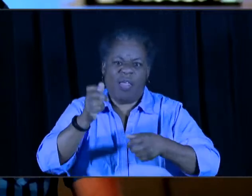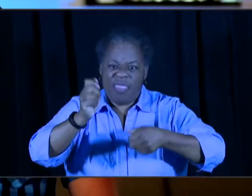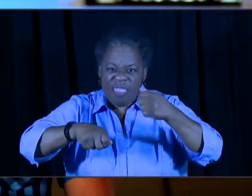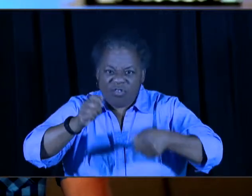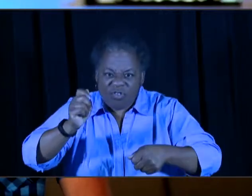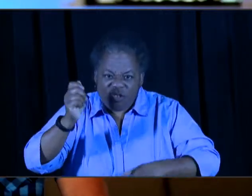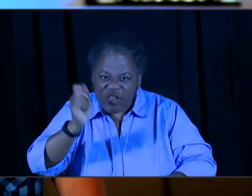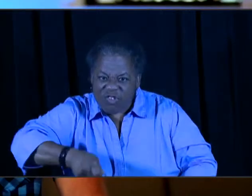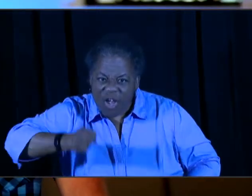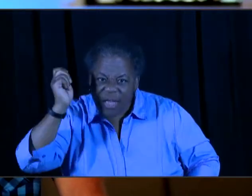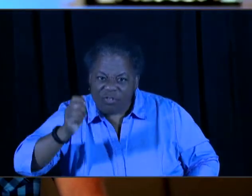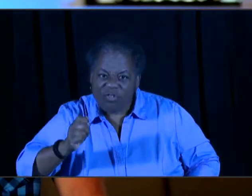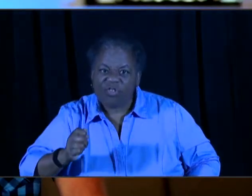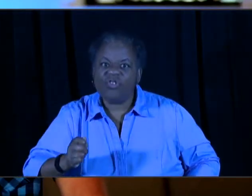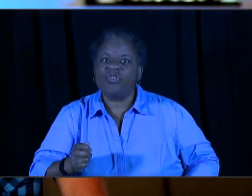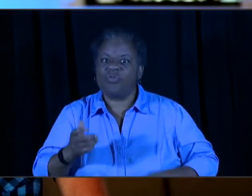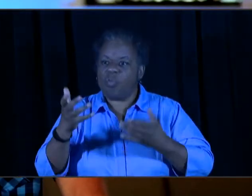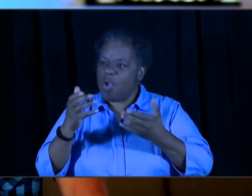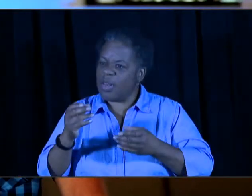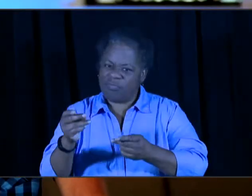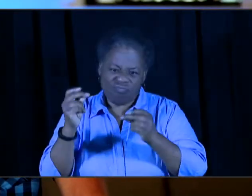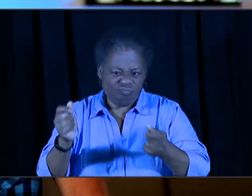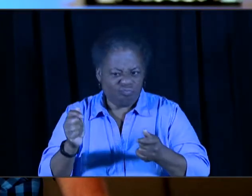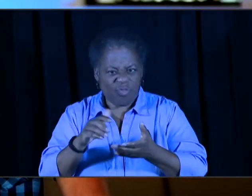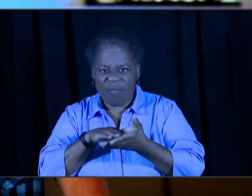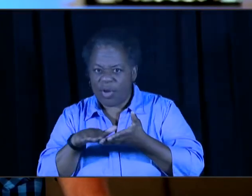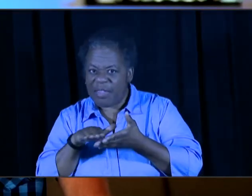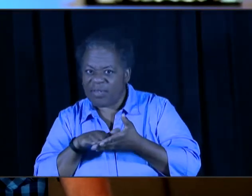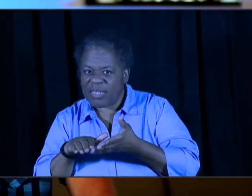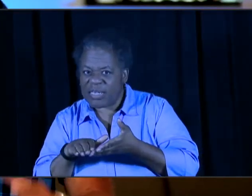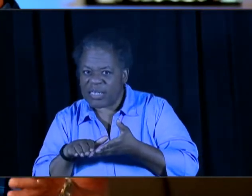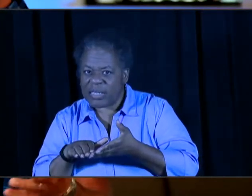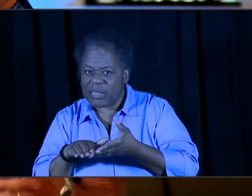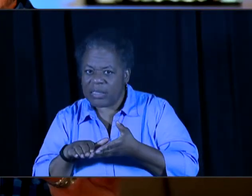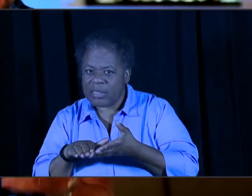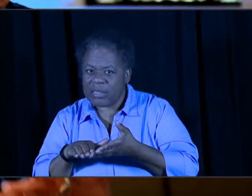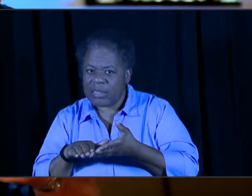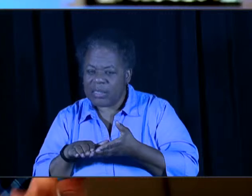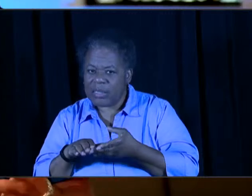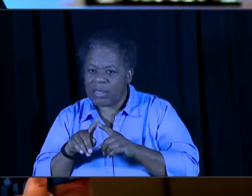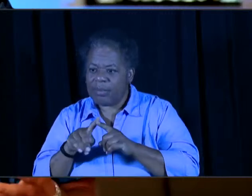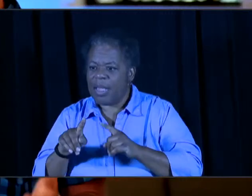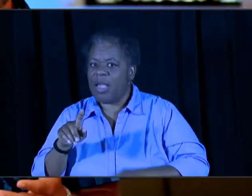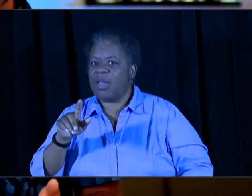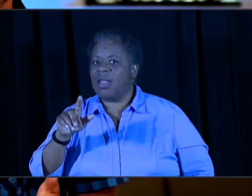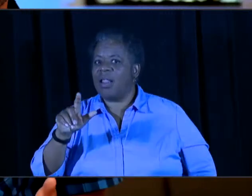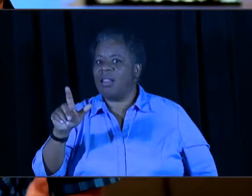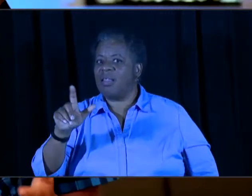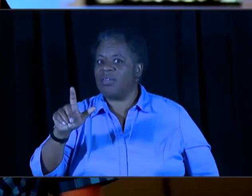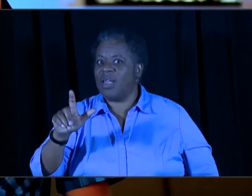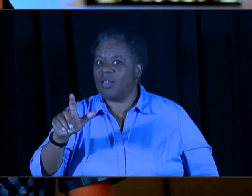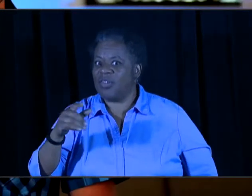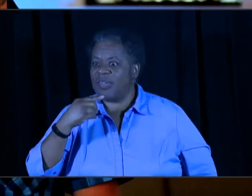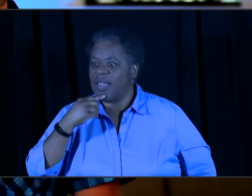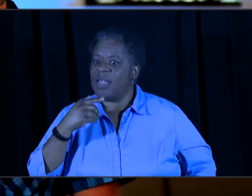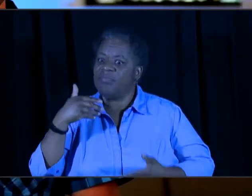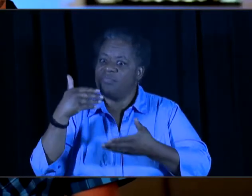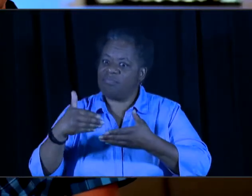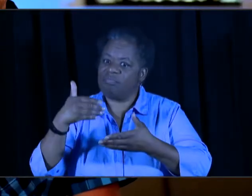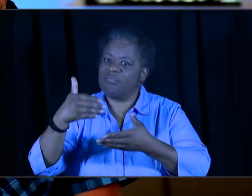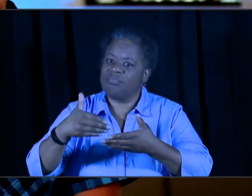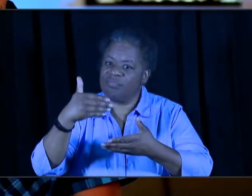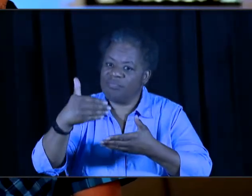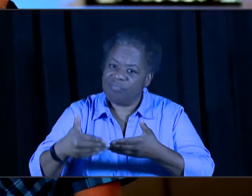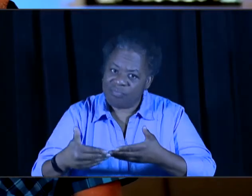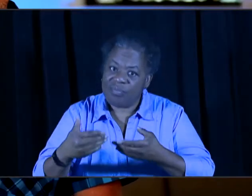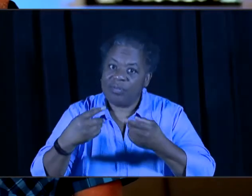get to compassion and forgiveness. Now, Latasha says she eventually got there, but it took